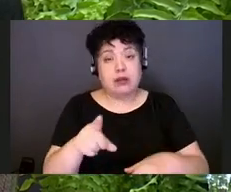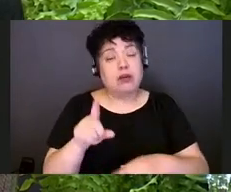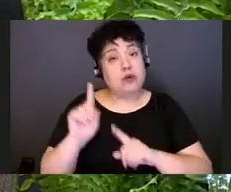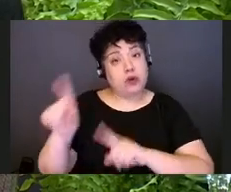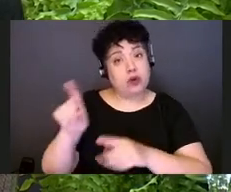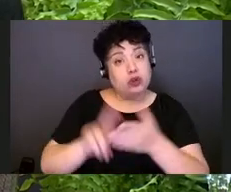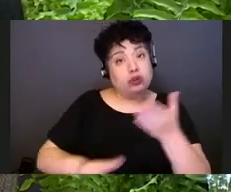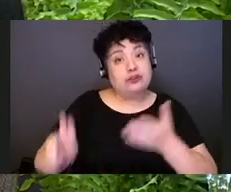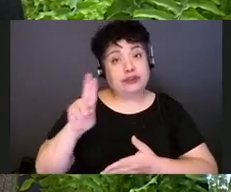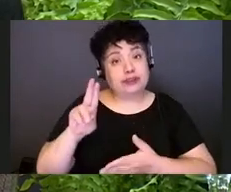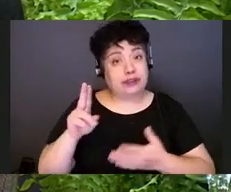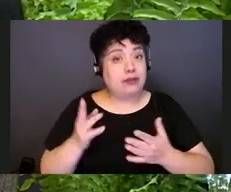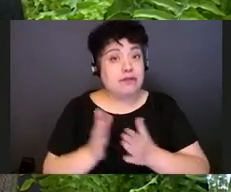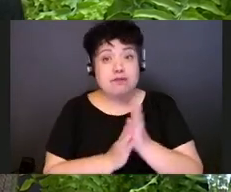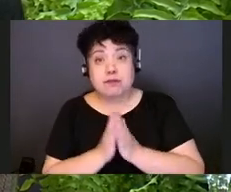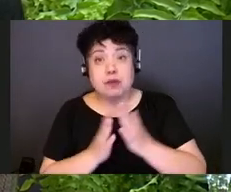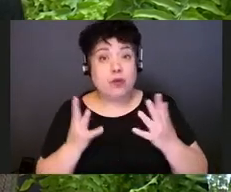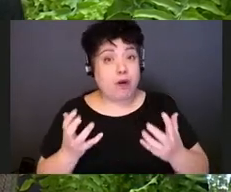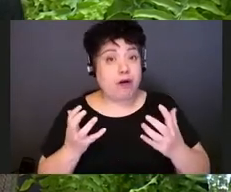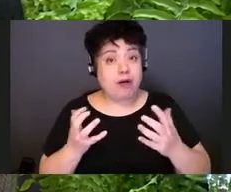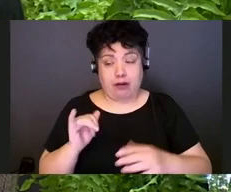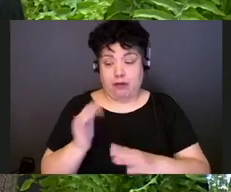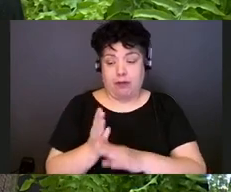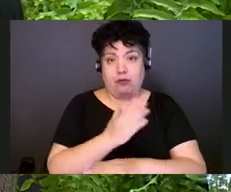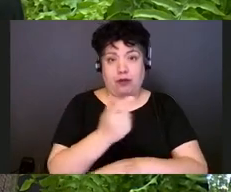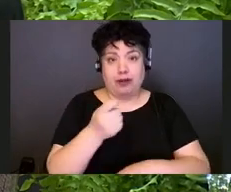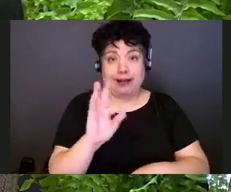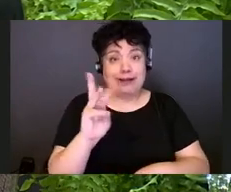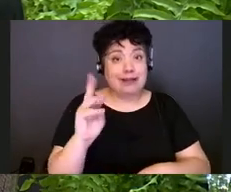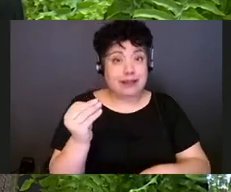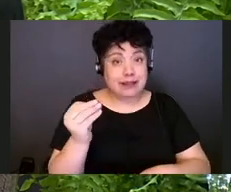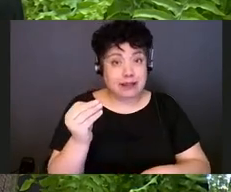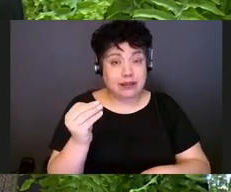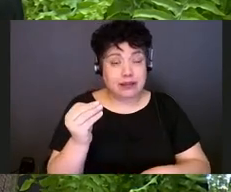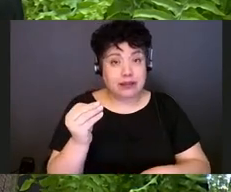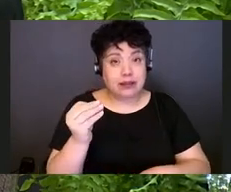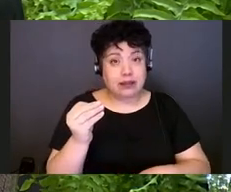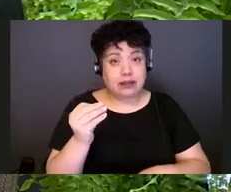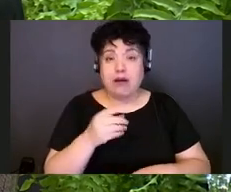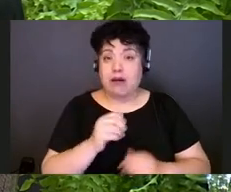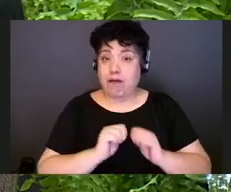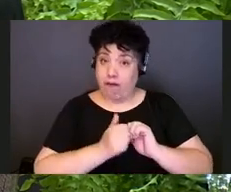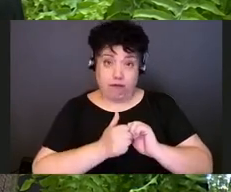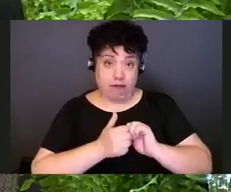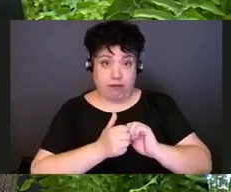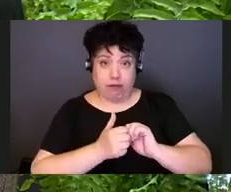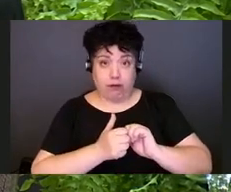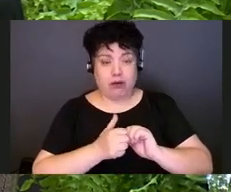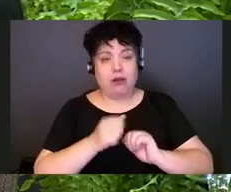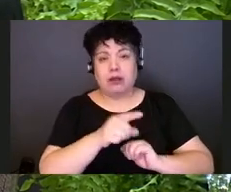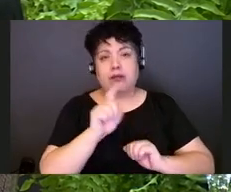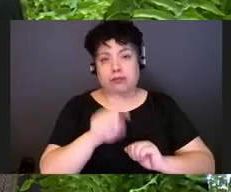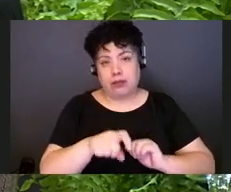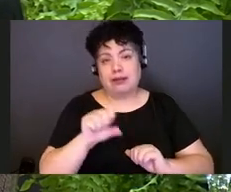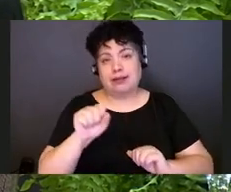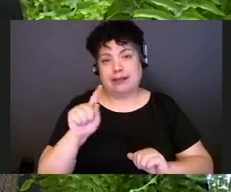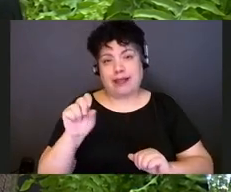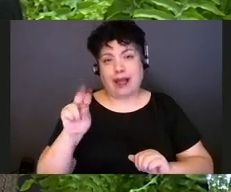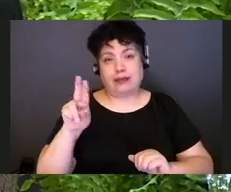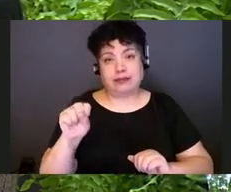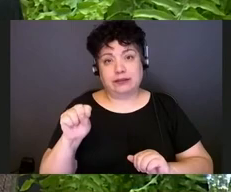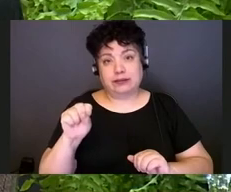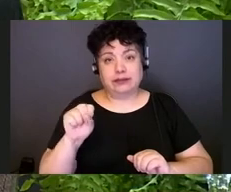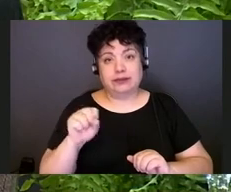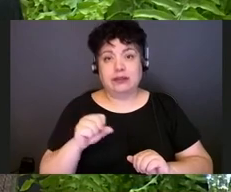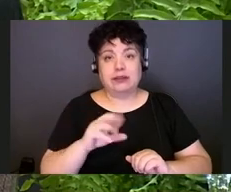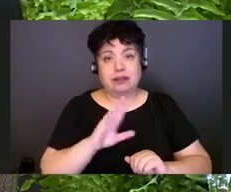those days before 1960, you would have to let go of your status, if you're an